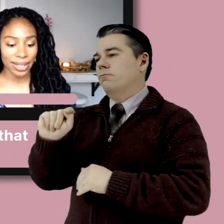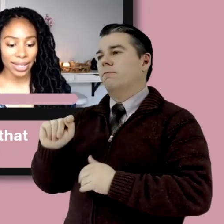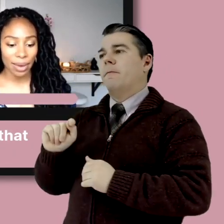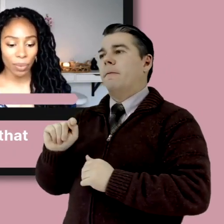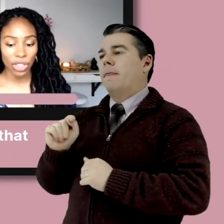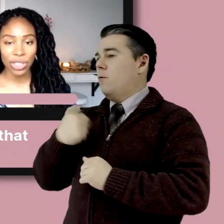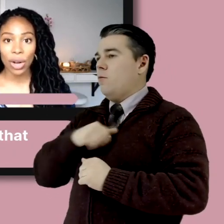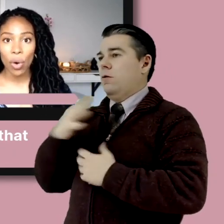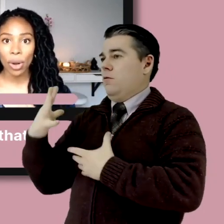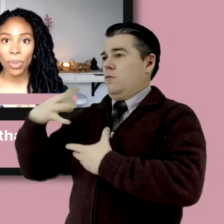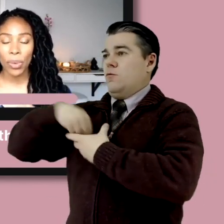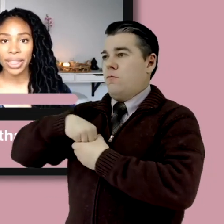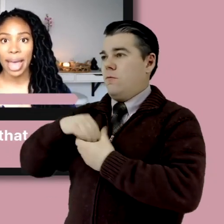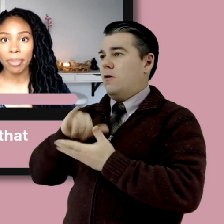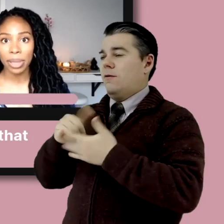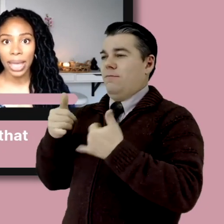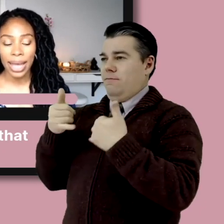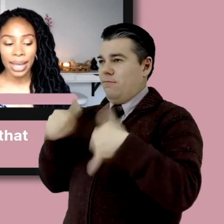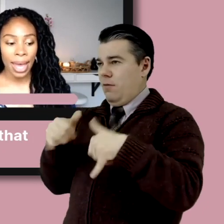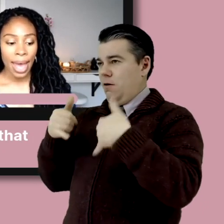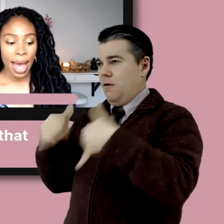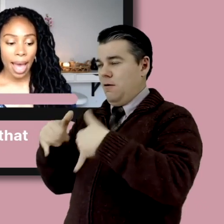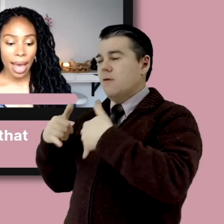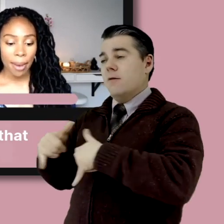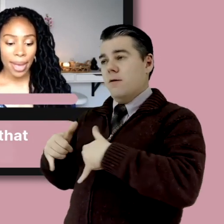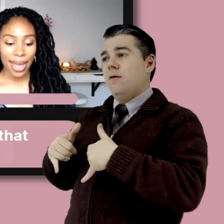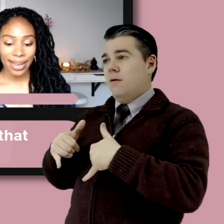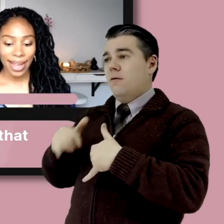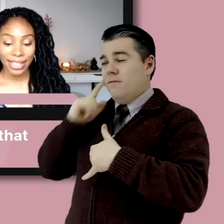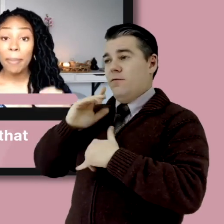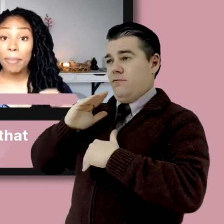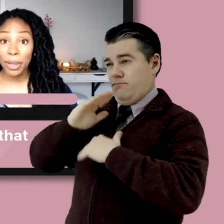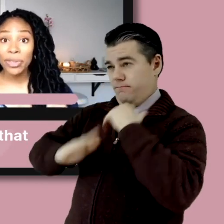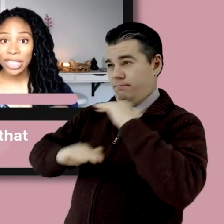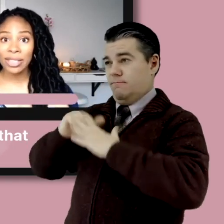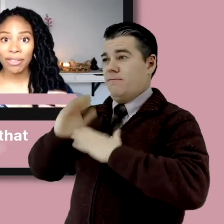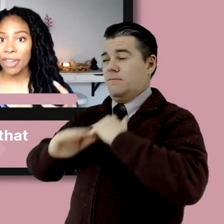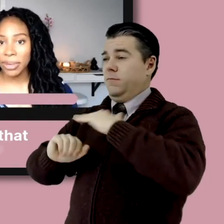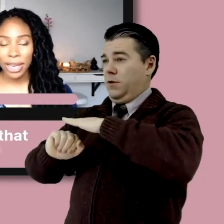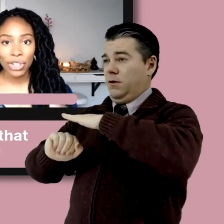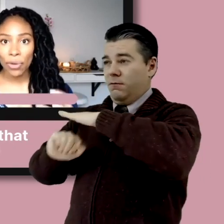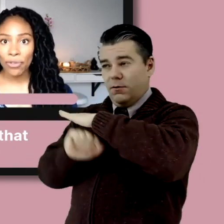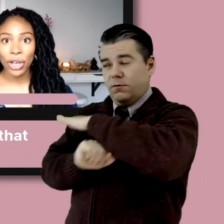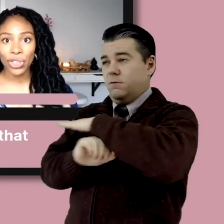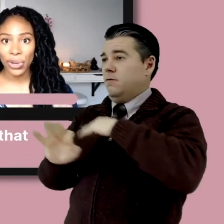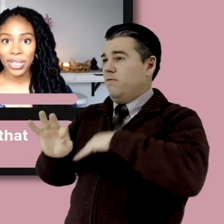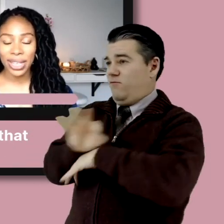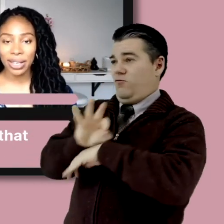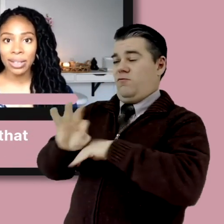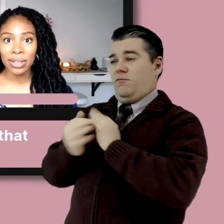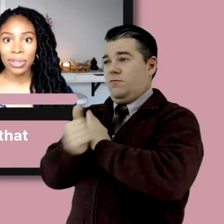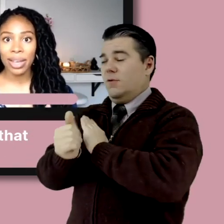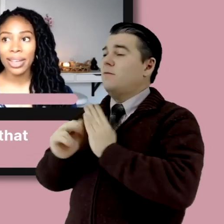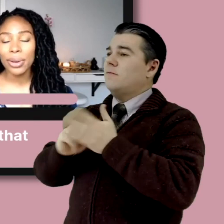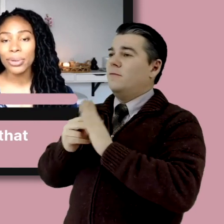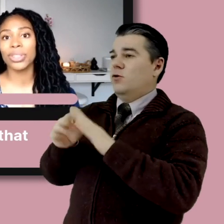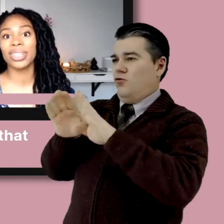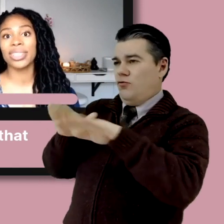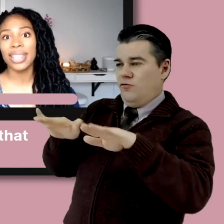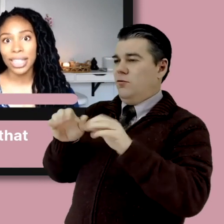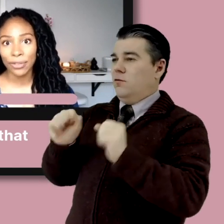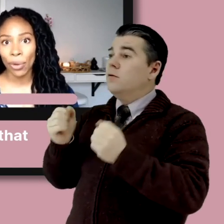right? Is that we just incorporate that play and to build these foundational functional skills so that